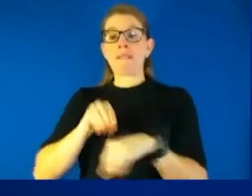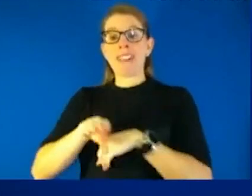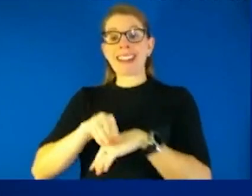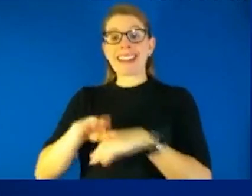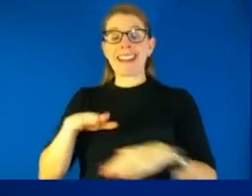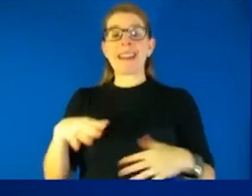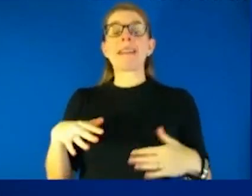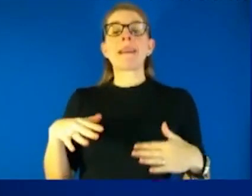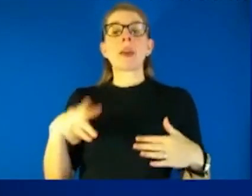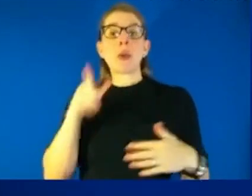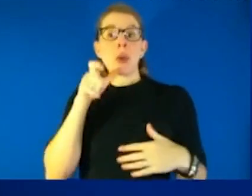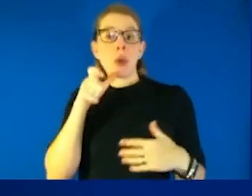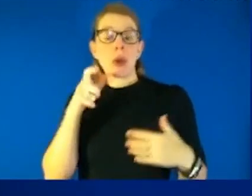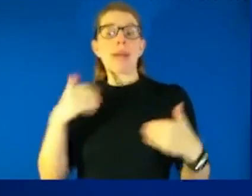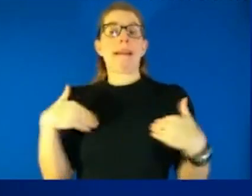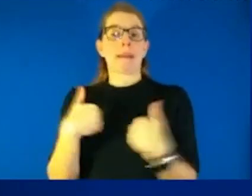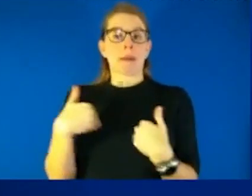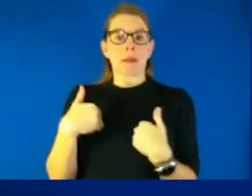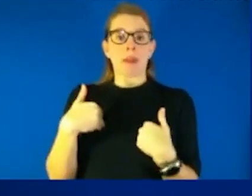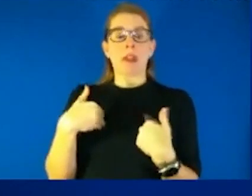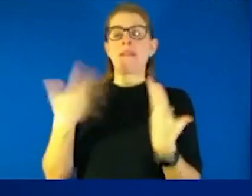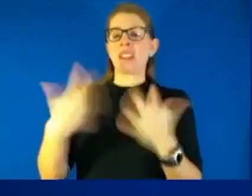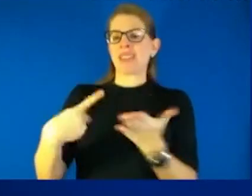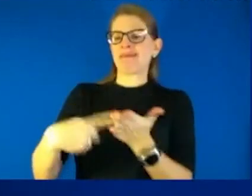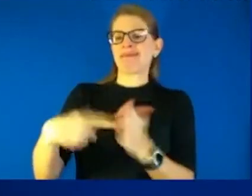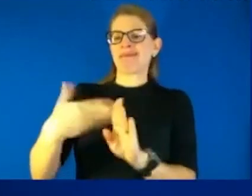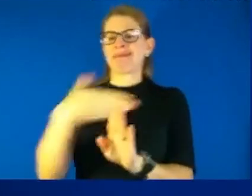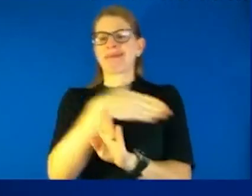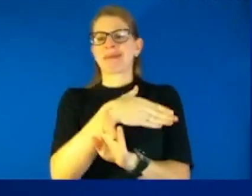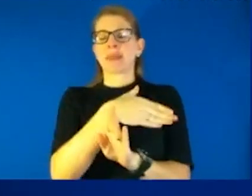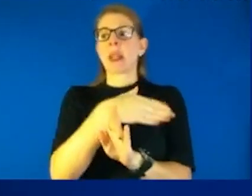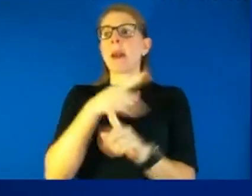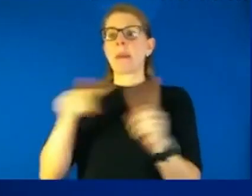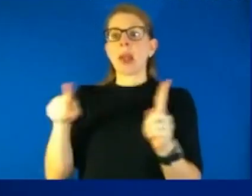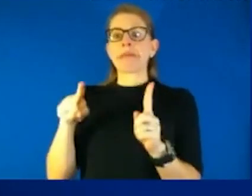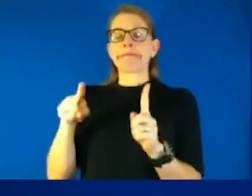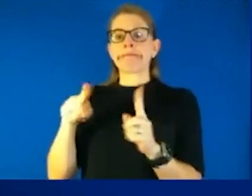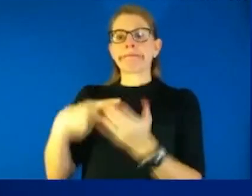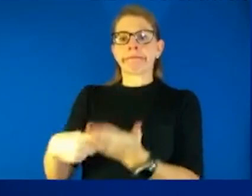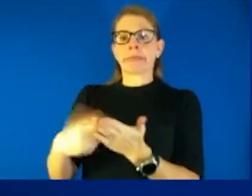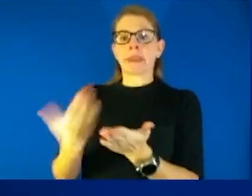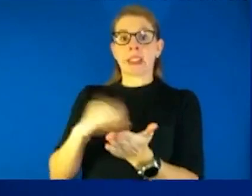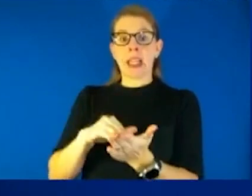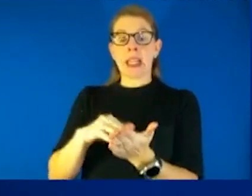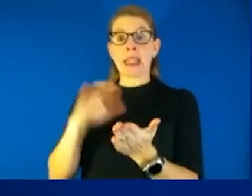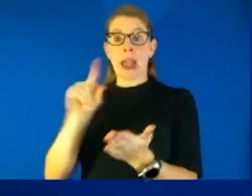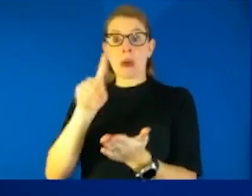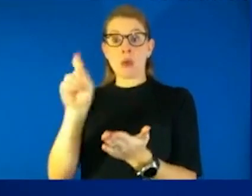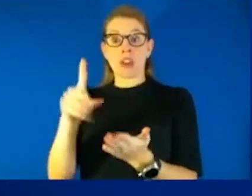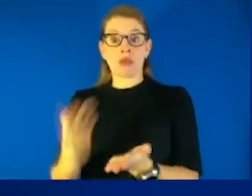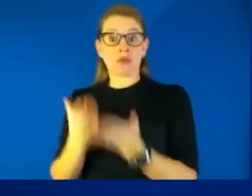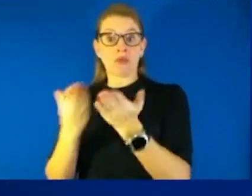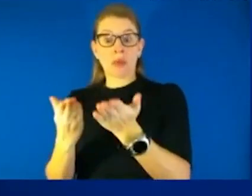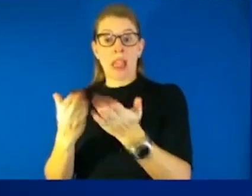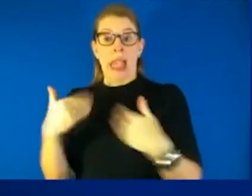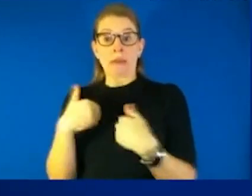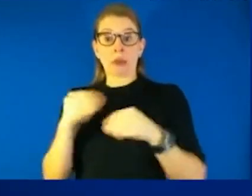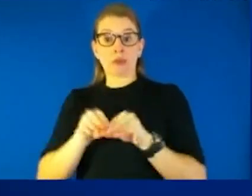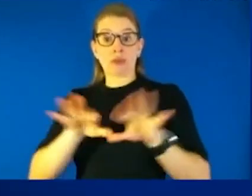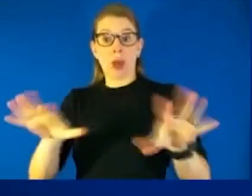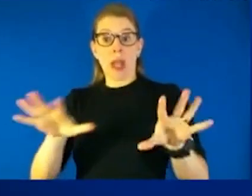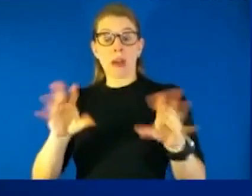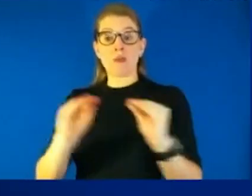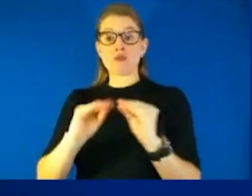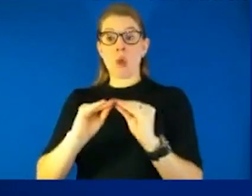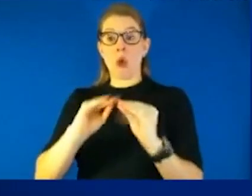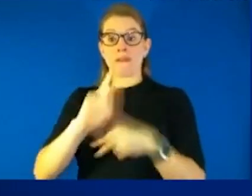this before, but we want to hit this topic again because the question has now been raised. Can animals spread and cause more variants? Several